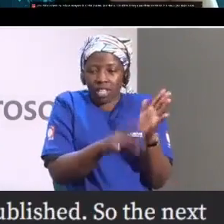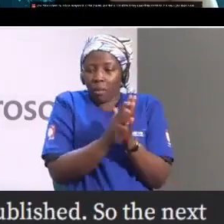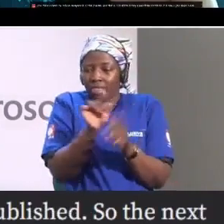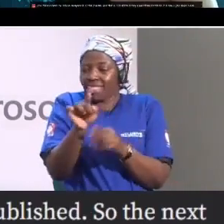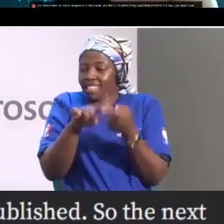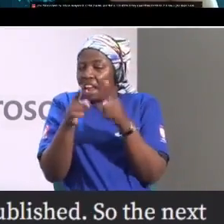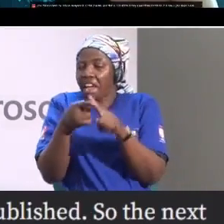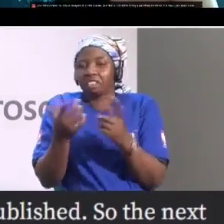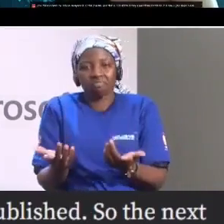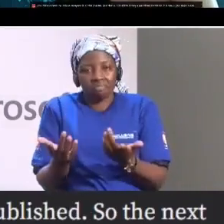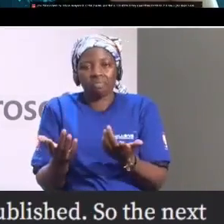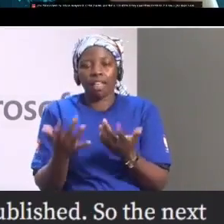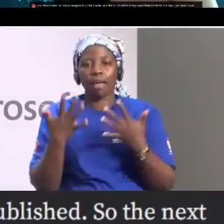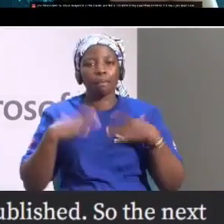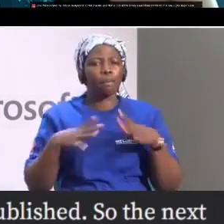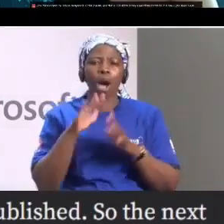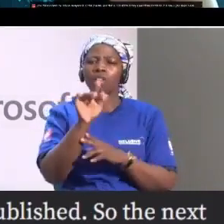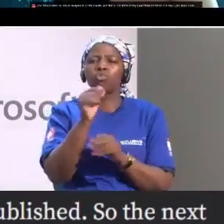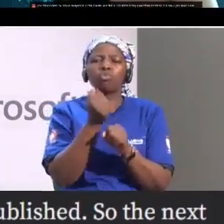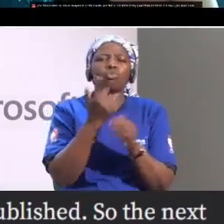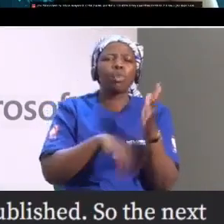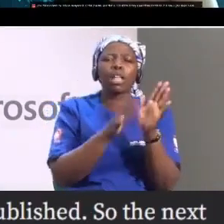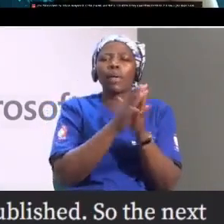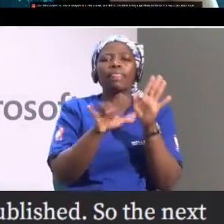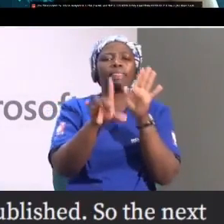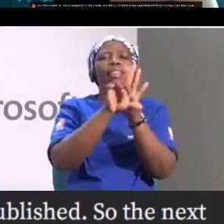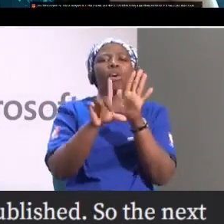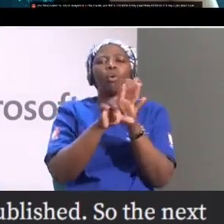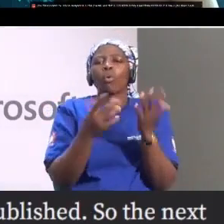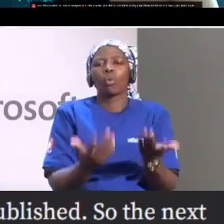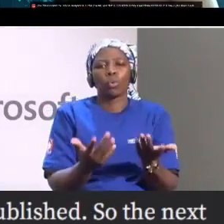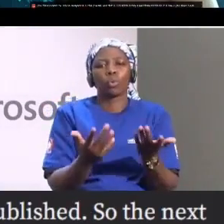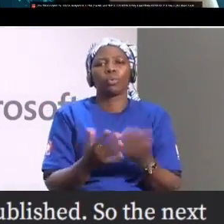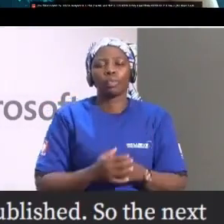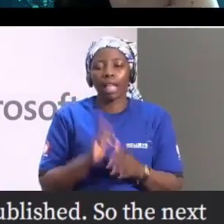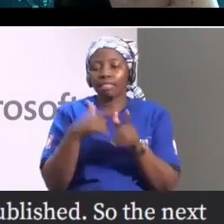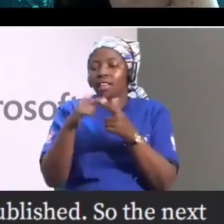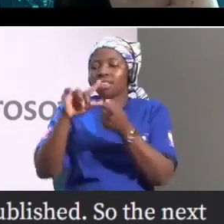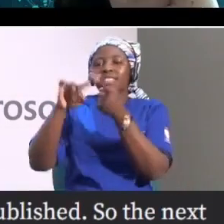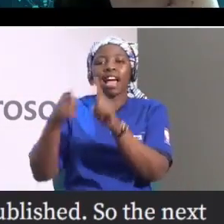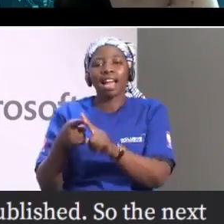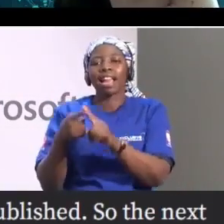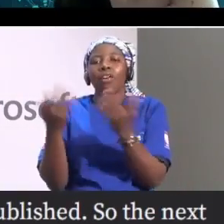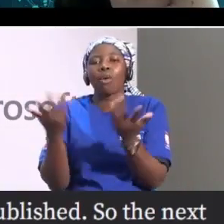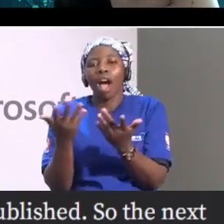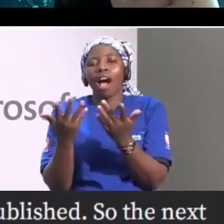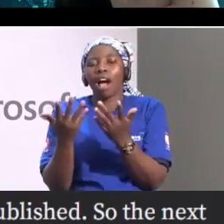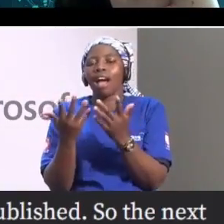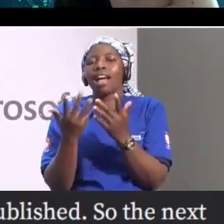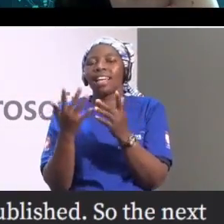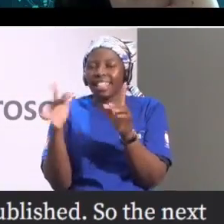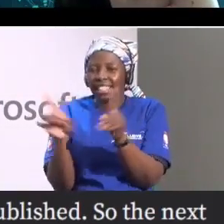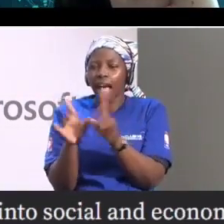the standard? People ask, what do you do with a legal instrument? And the standard falls within these